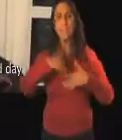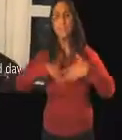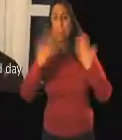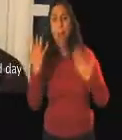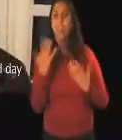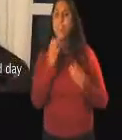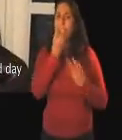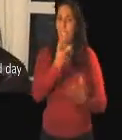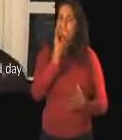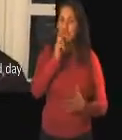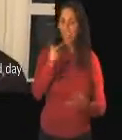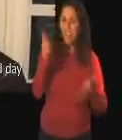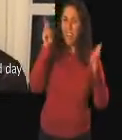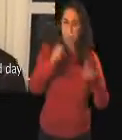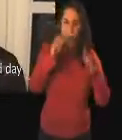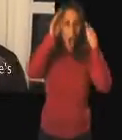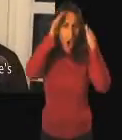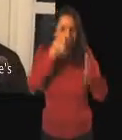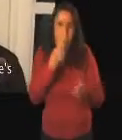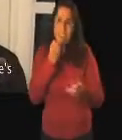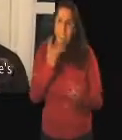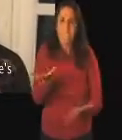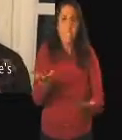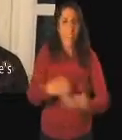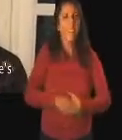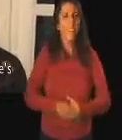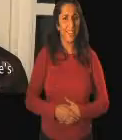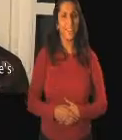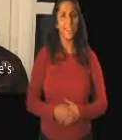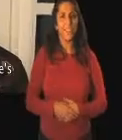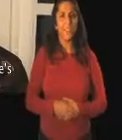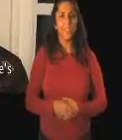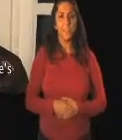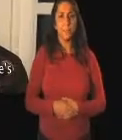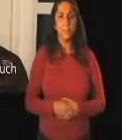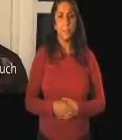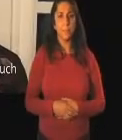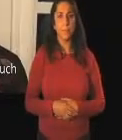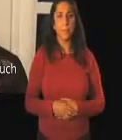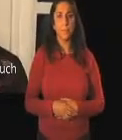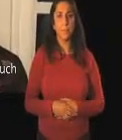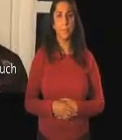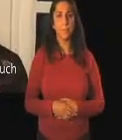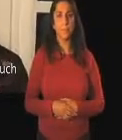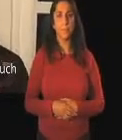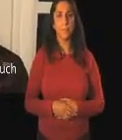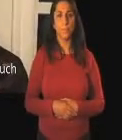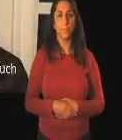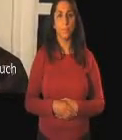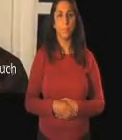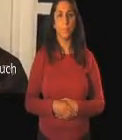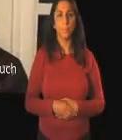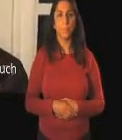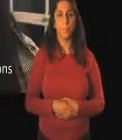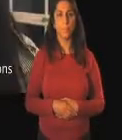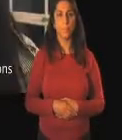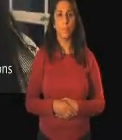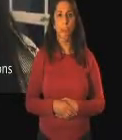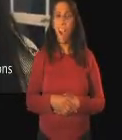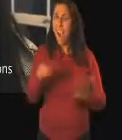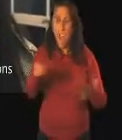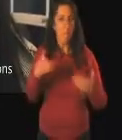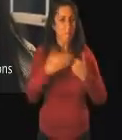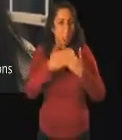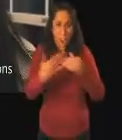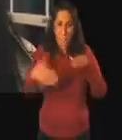you know when she's had a hard day and that's lovely to see that she's not having to concentrate as much. She